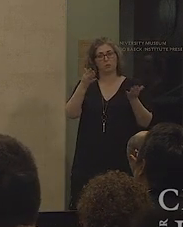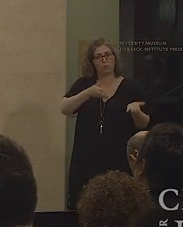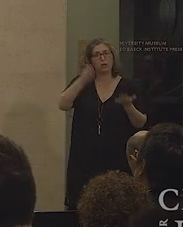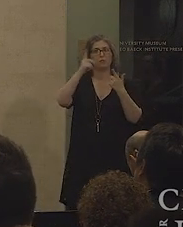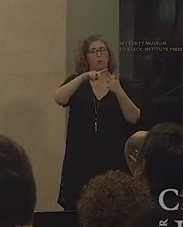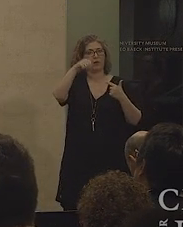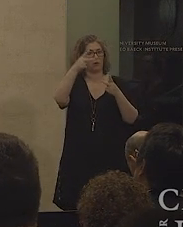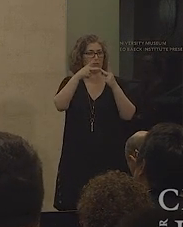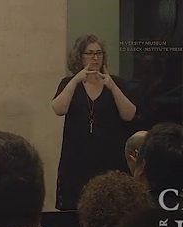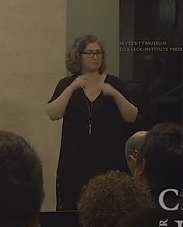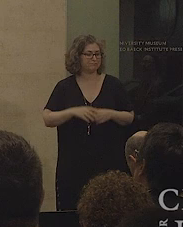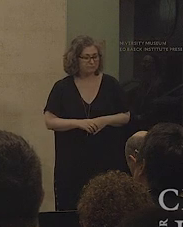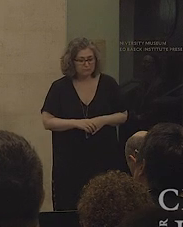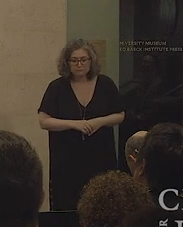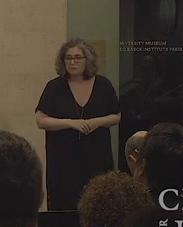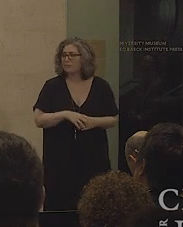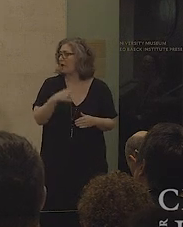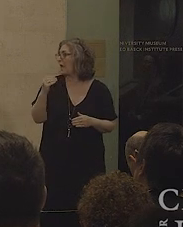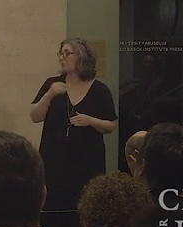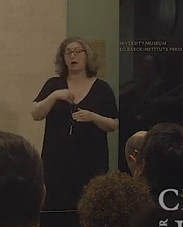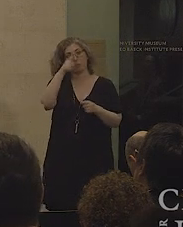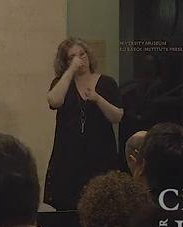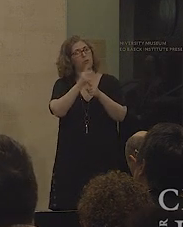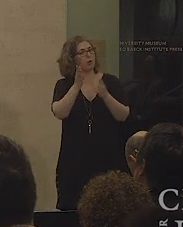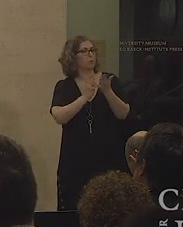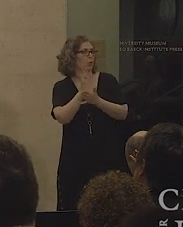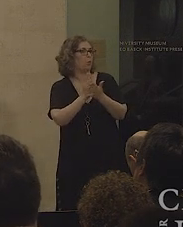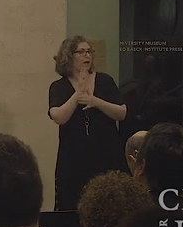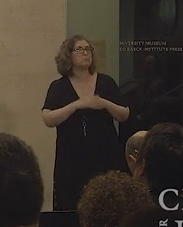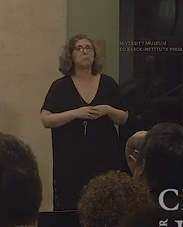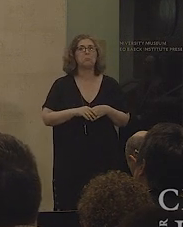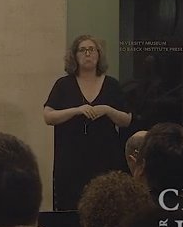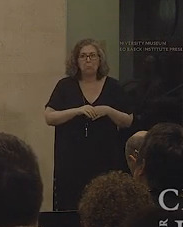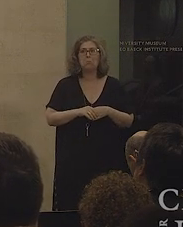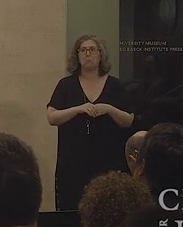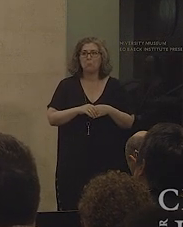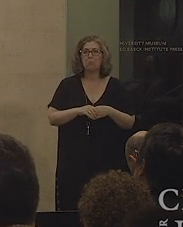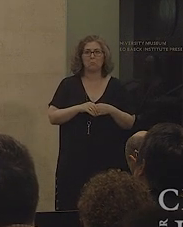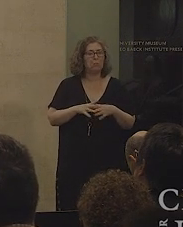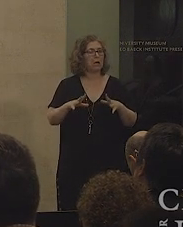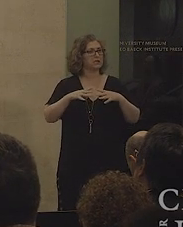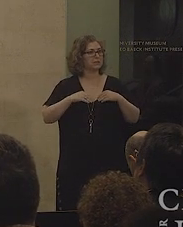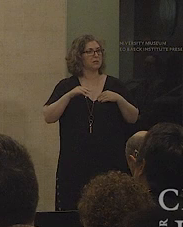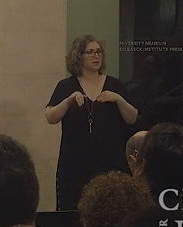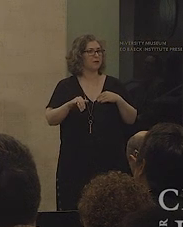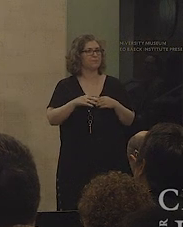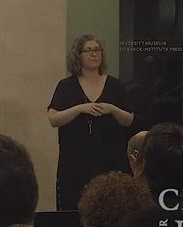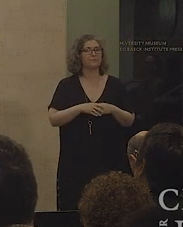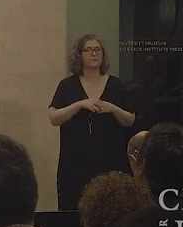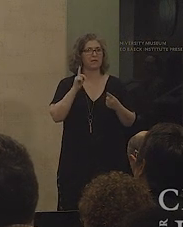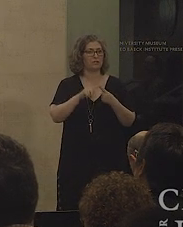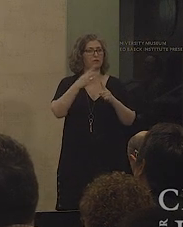another place, and that my brother would be okay. And I was okay with that